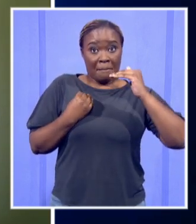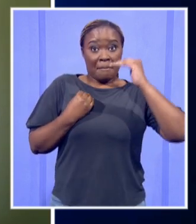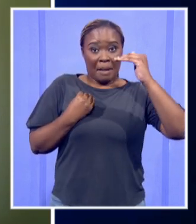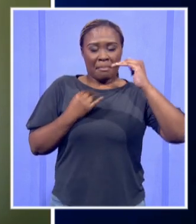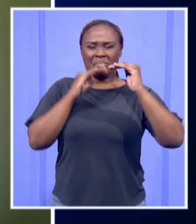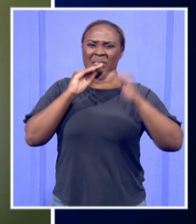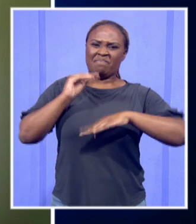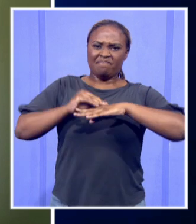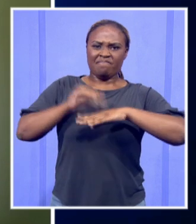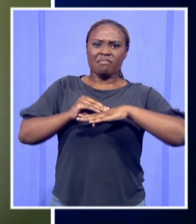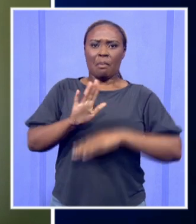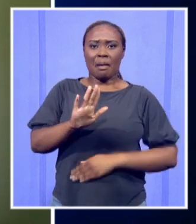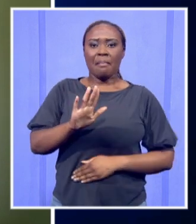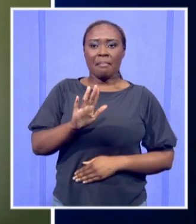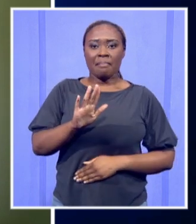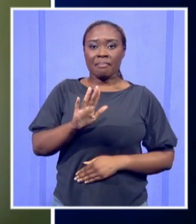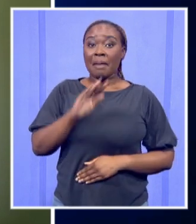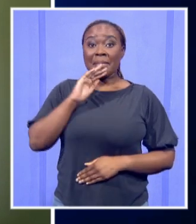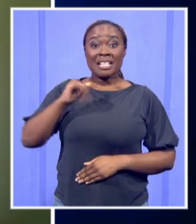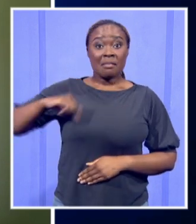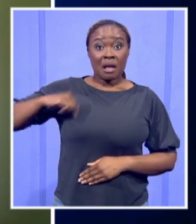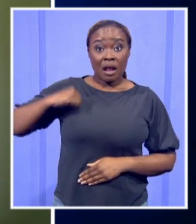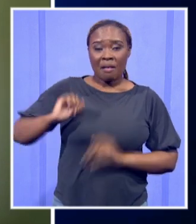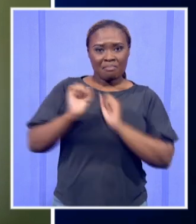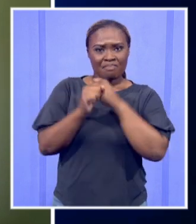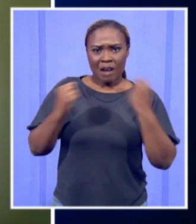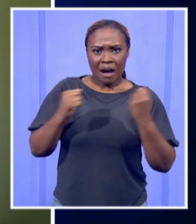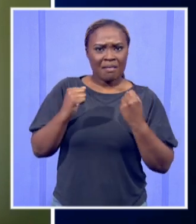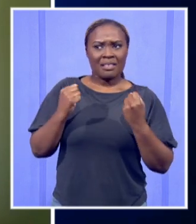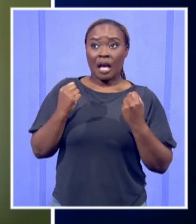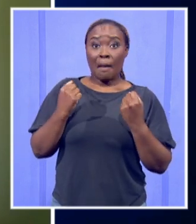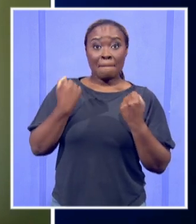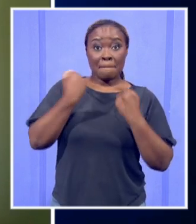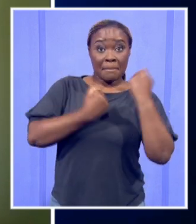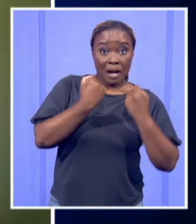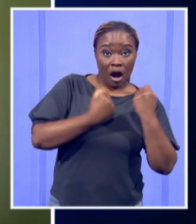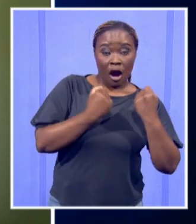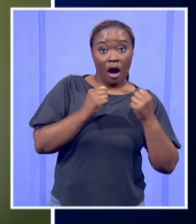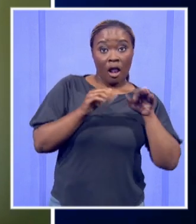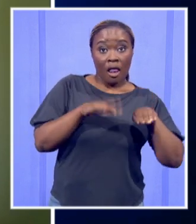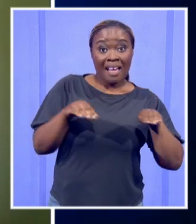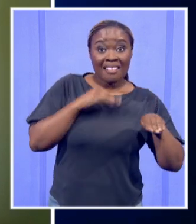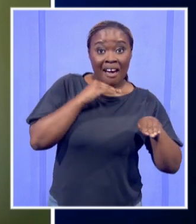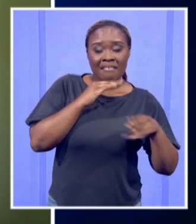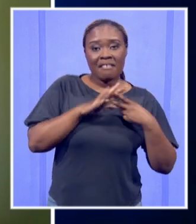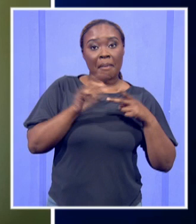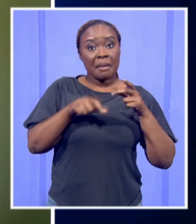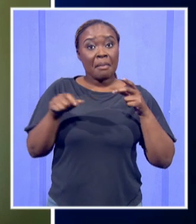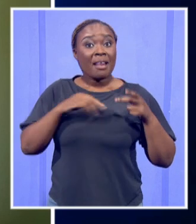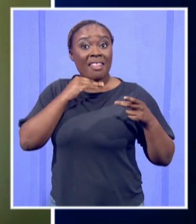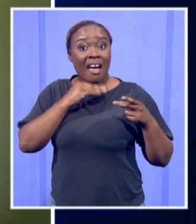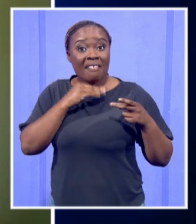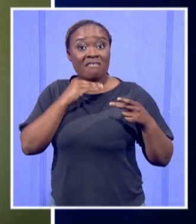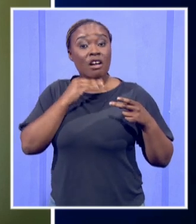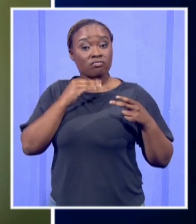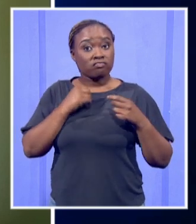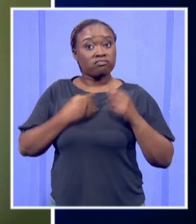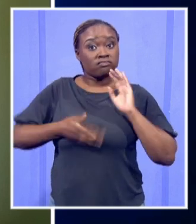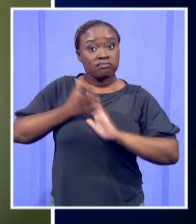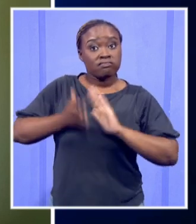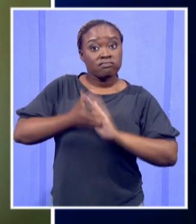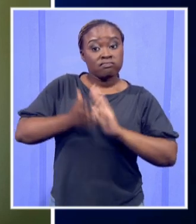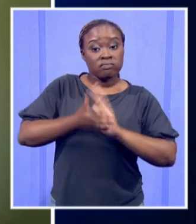for municipalities. They simply don't have the people, the cars, and the resources to do